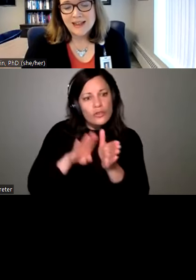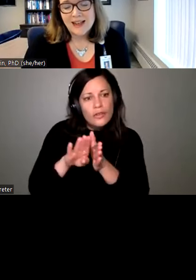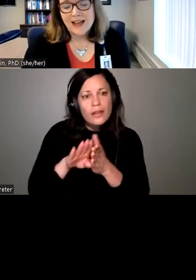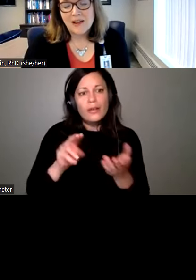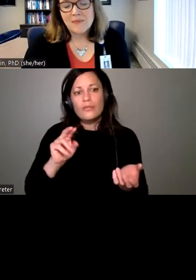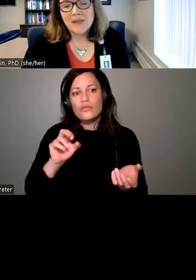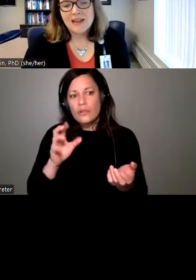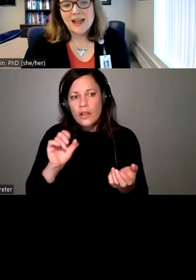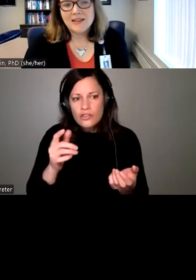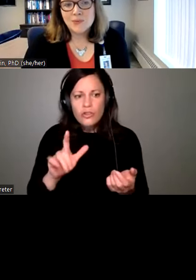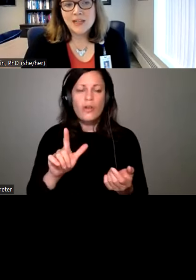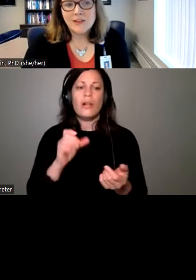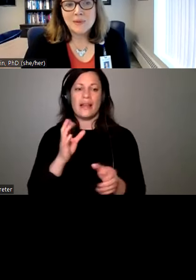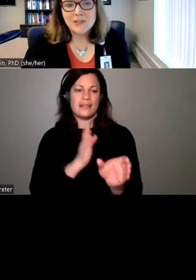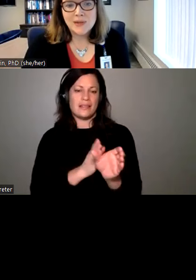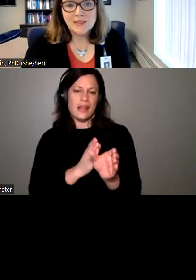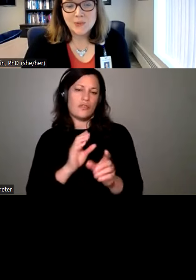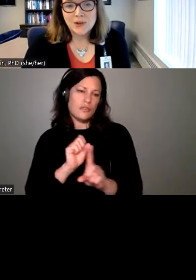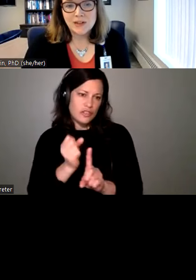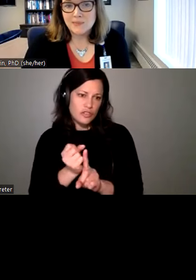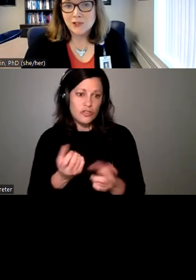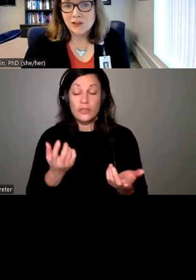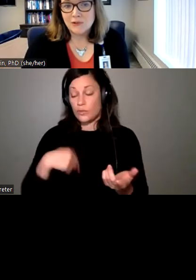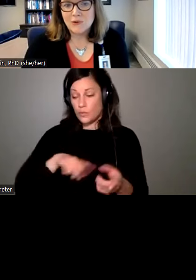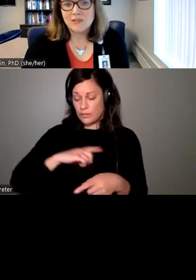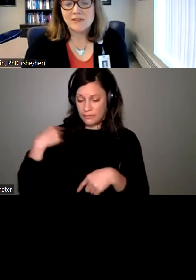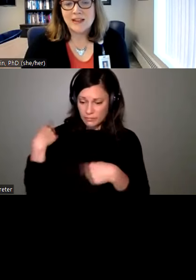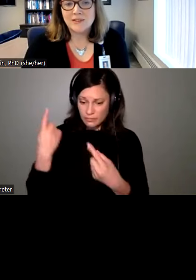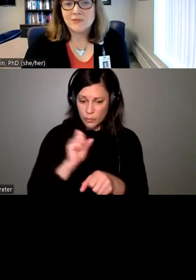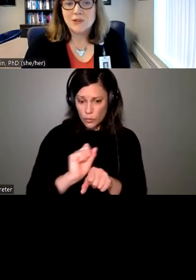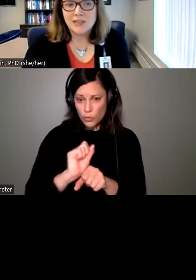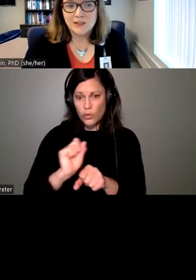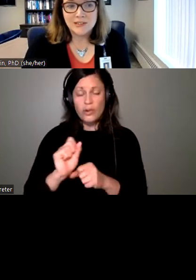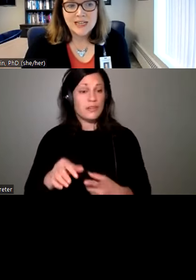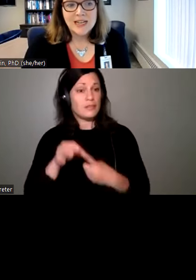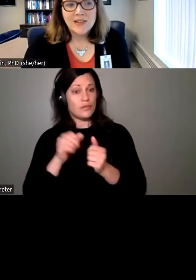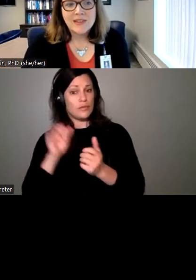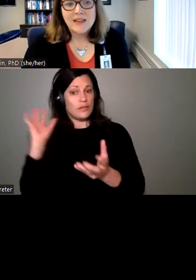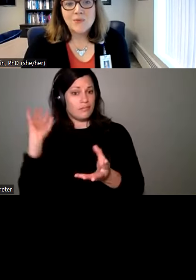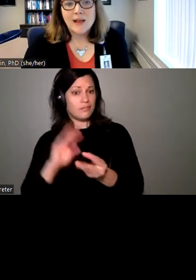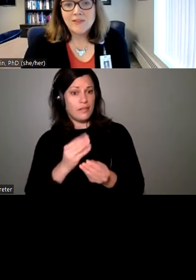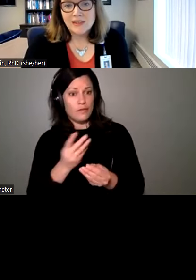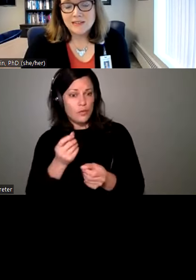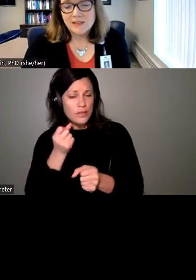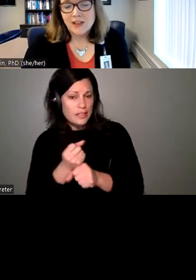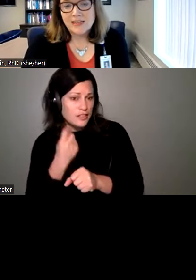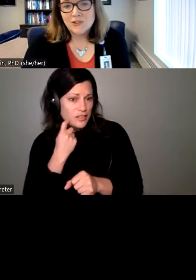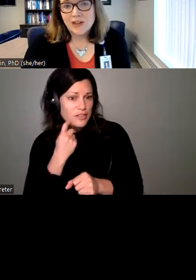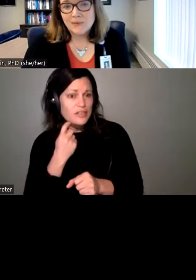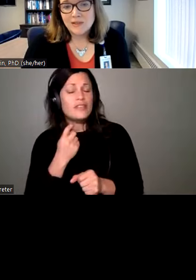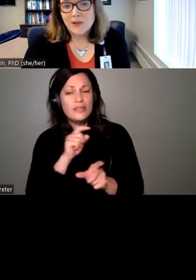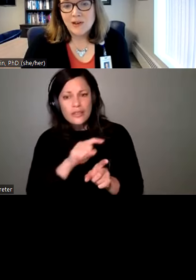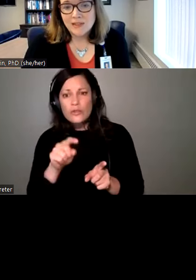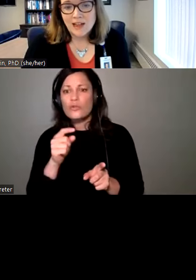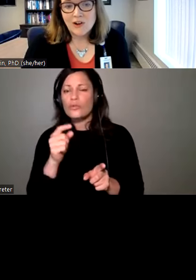conditions. And as we have been doing this work, especially over the course of the last few years, the relevance of